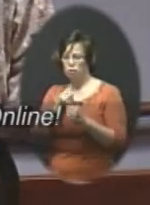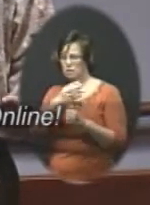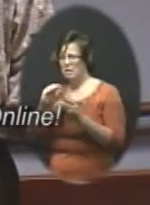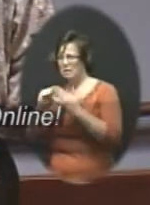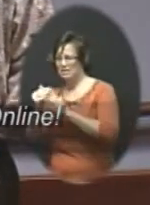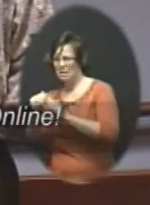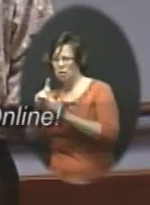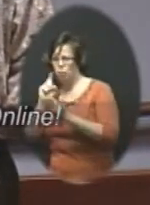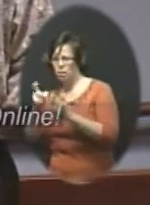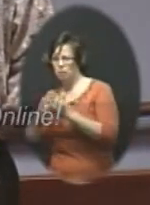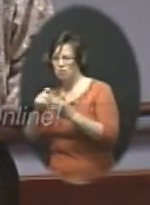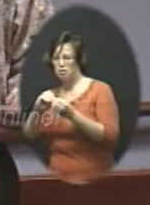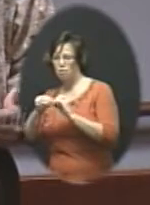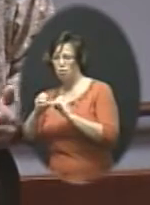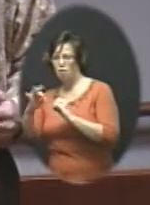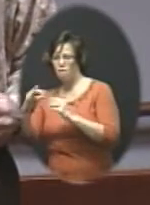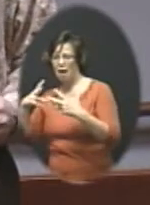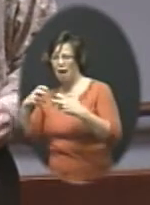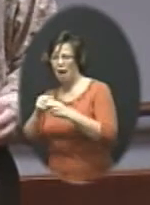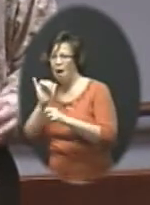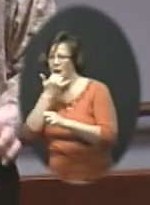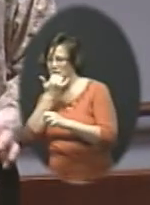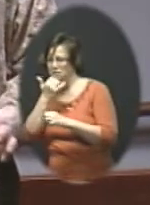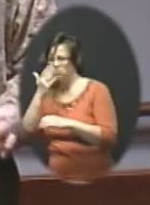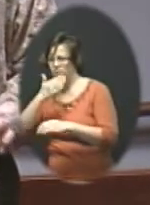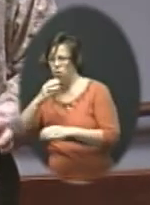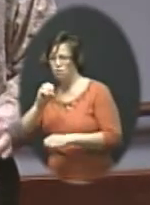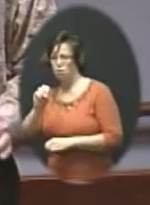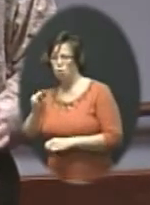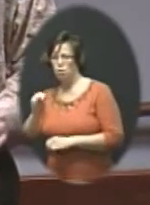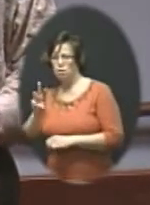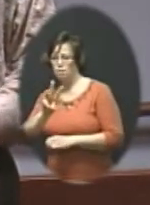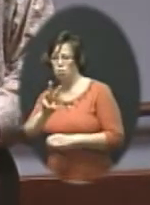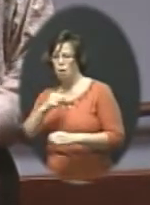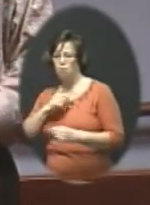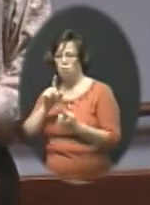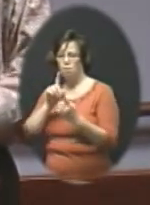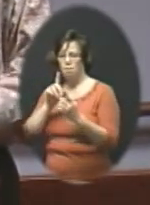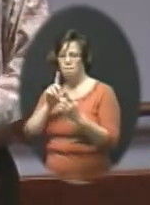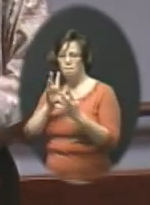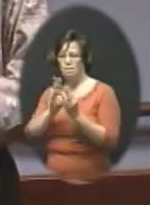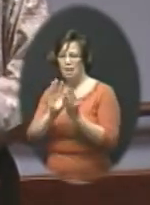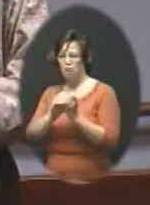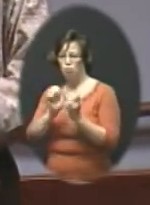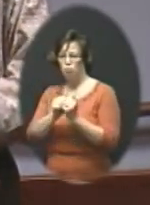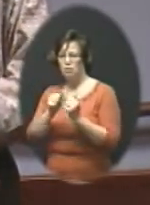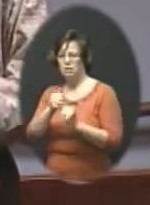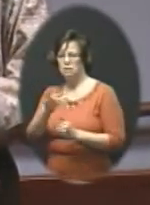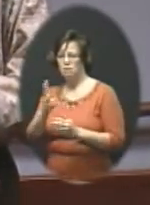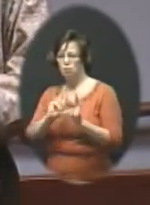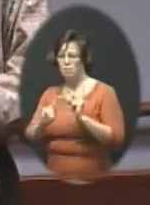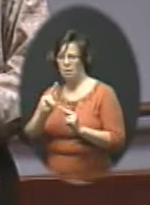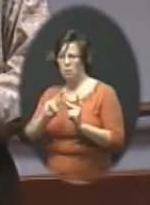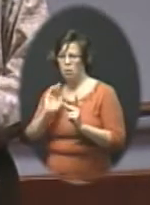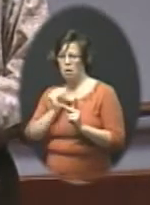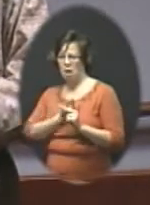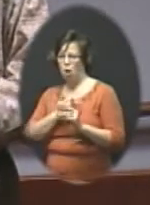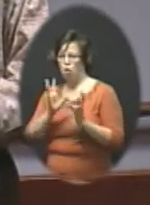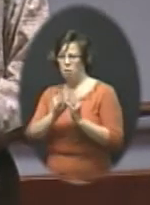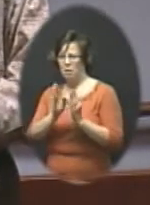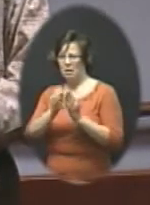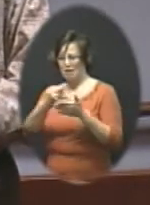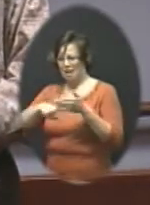recognized as the number of accidents in front of O&W. I'm going to be meeting along with several people who are kind of on our steering committee